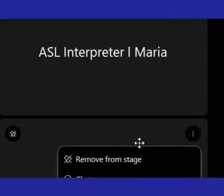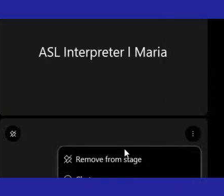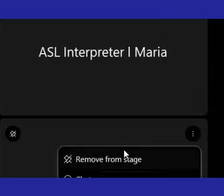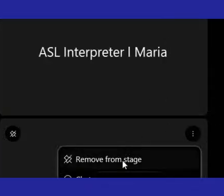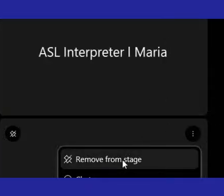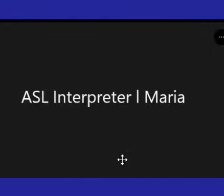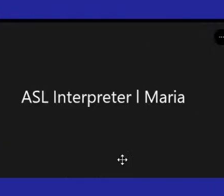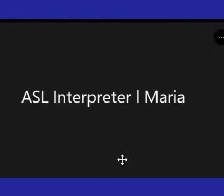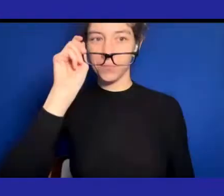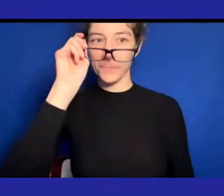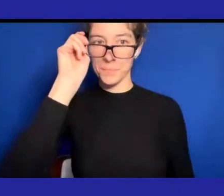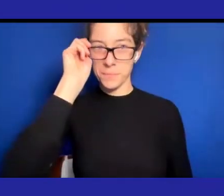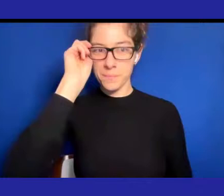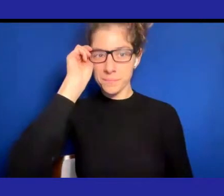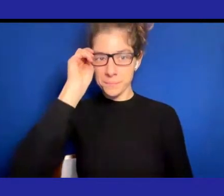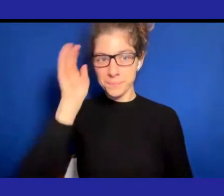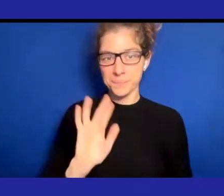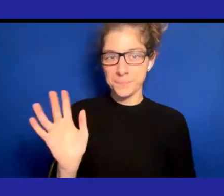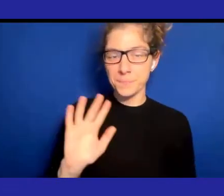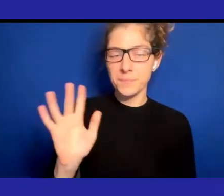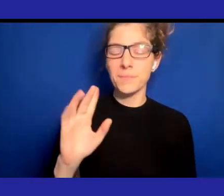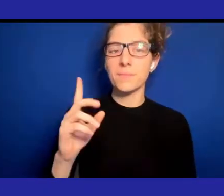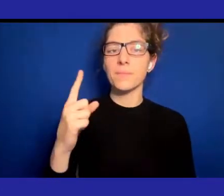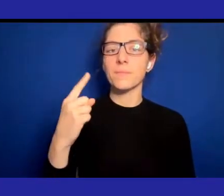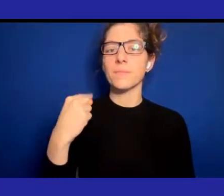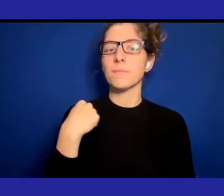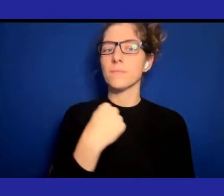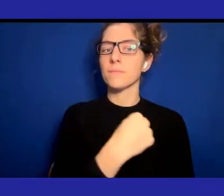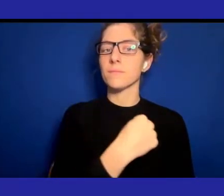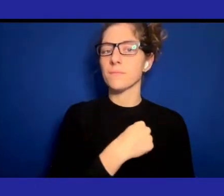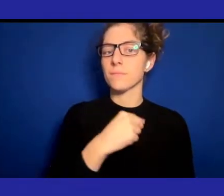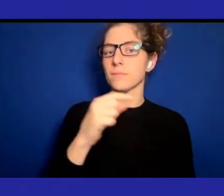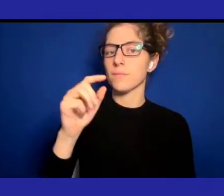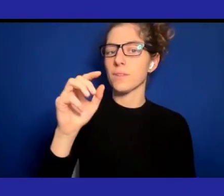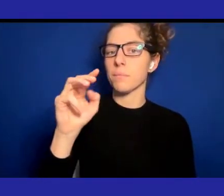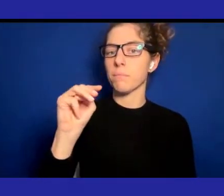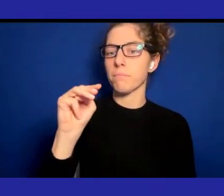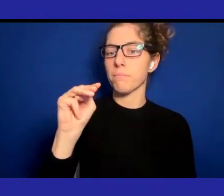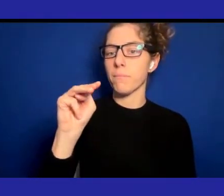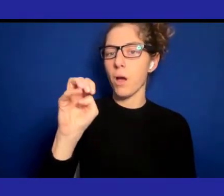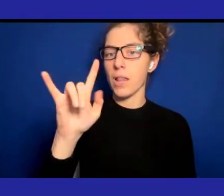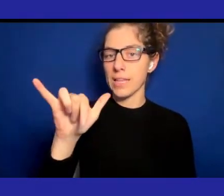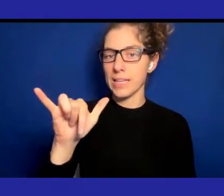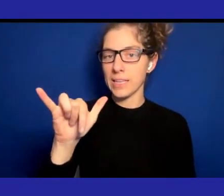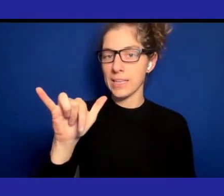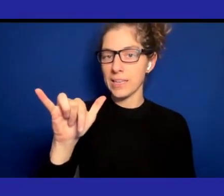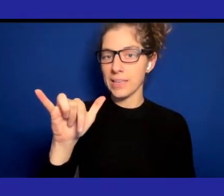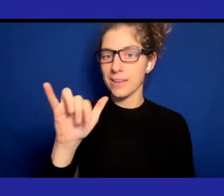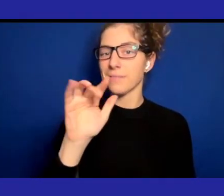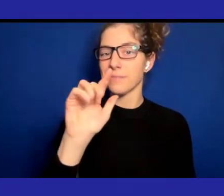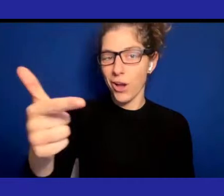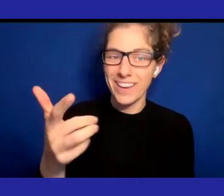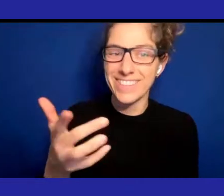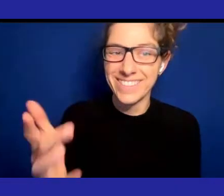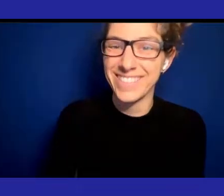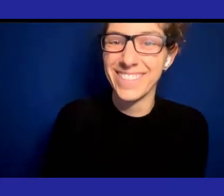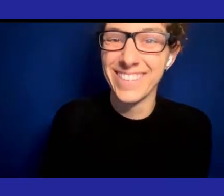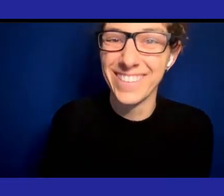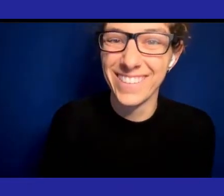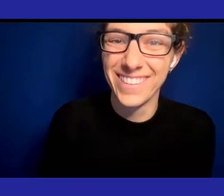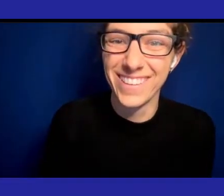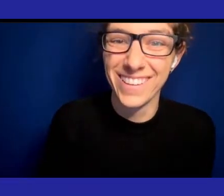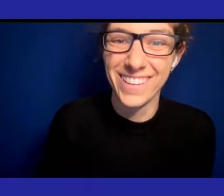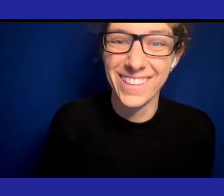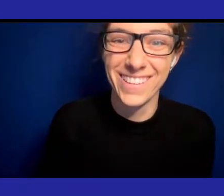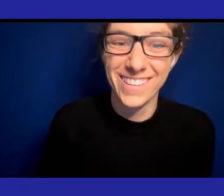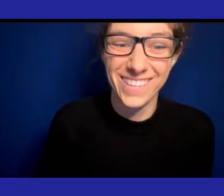record that Karen San Hilaire is representing Molly Wasso Park in a voting capacity. So I would like to propose a motion to adopt the minutes of the Capital